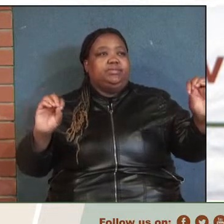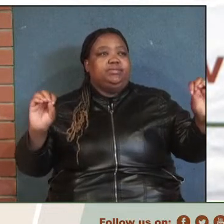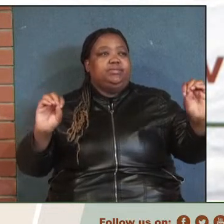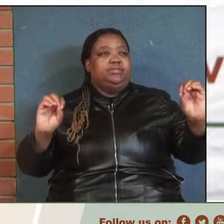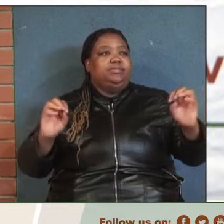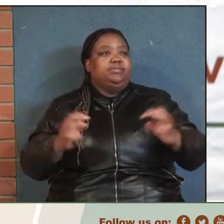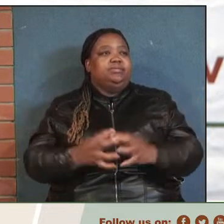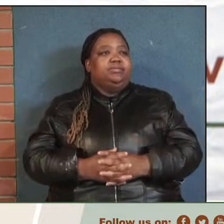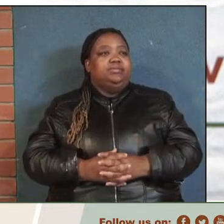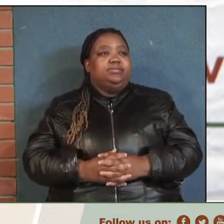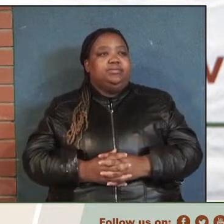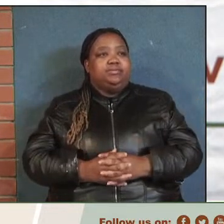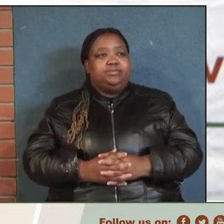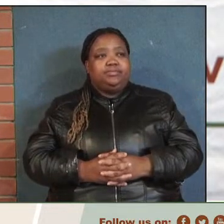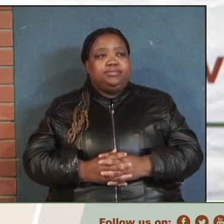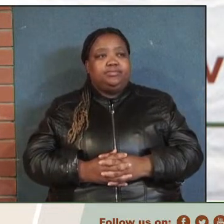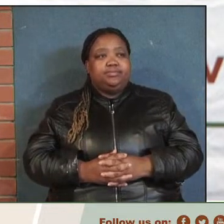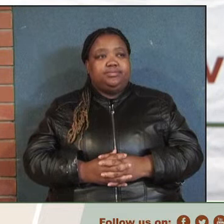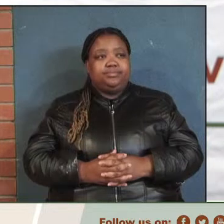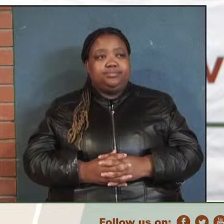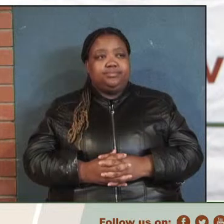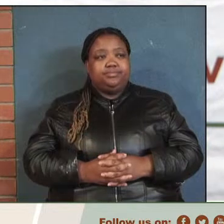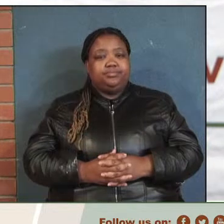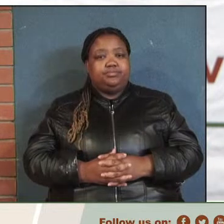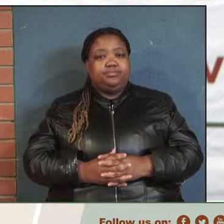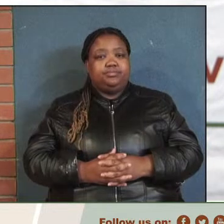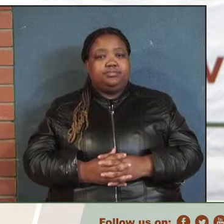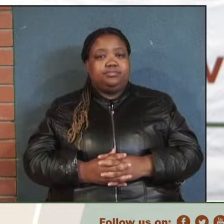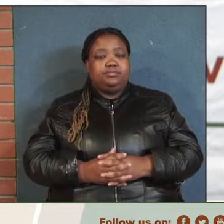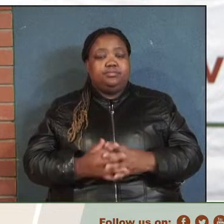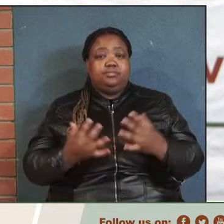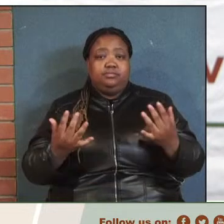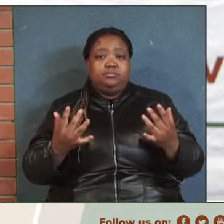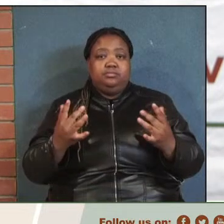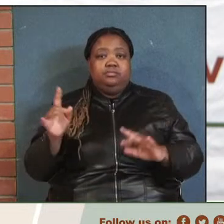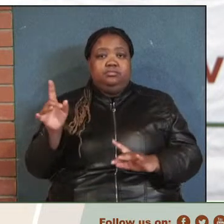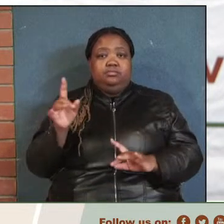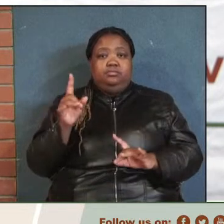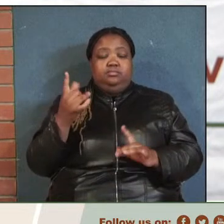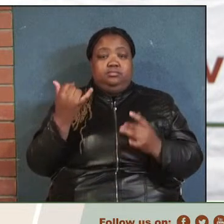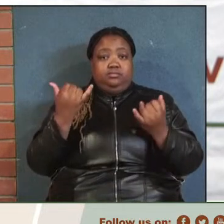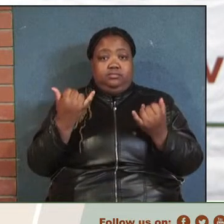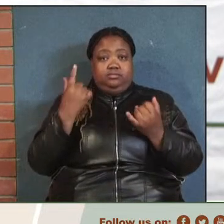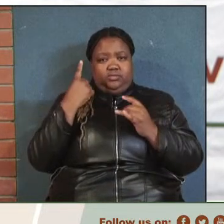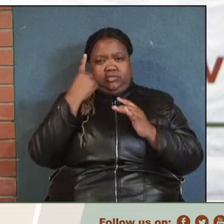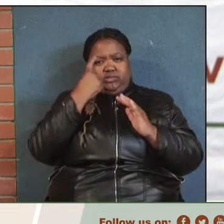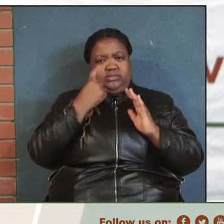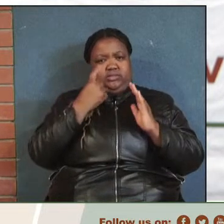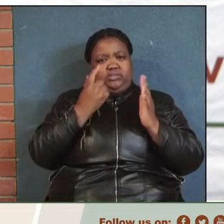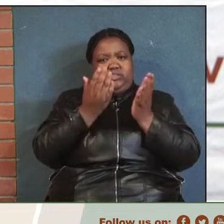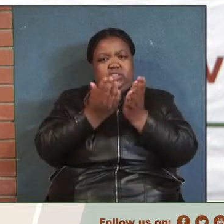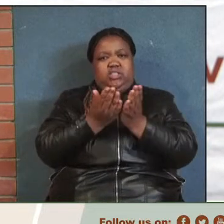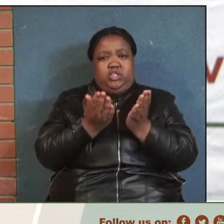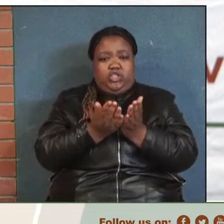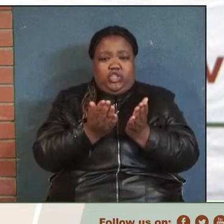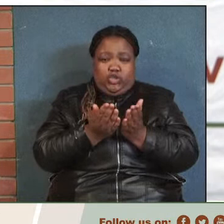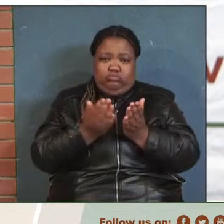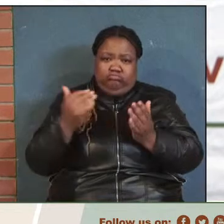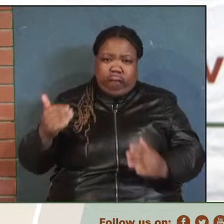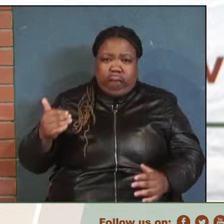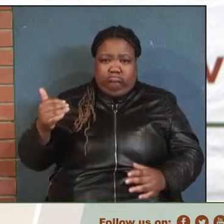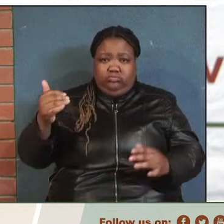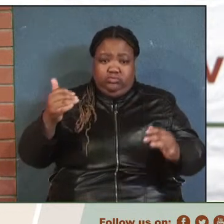you. So, it was in the question of our schools regularly checked. So